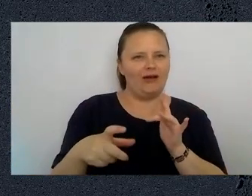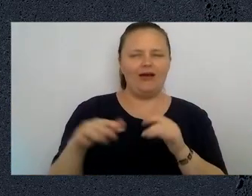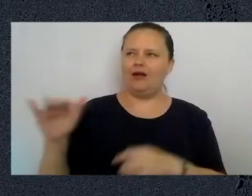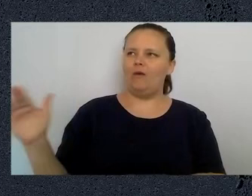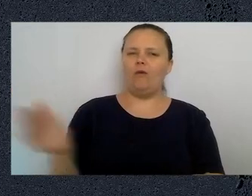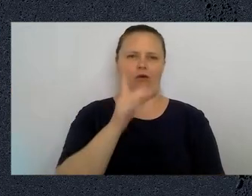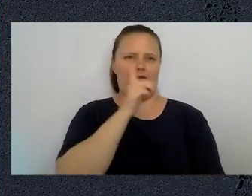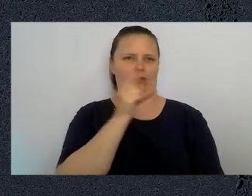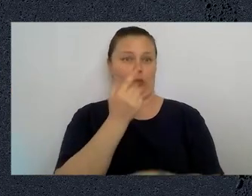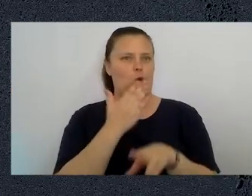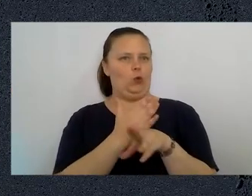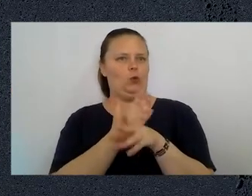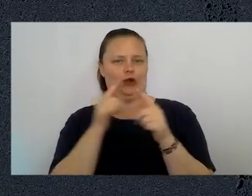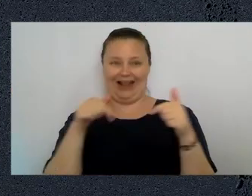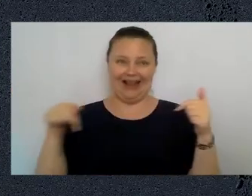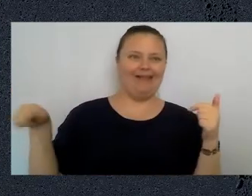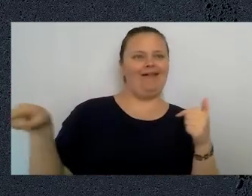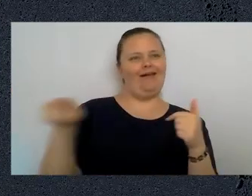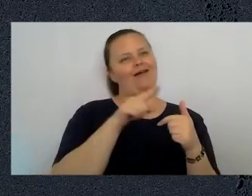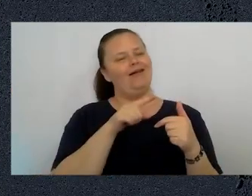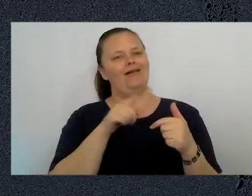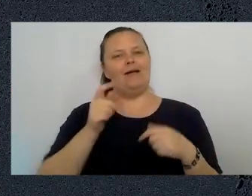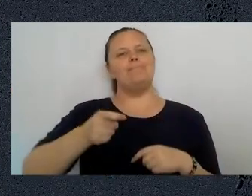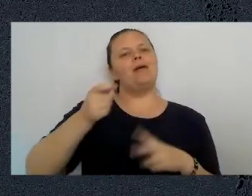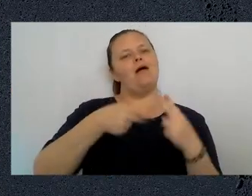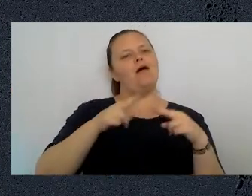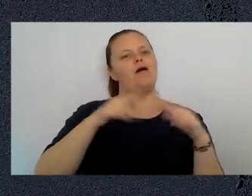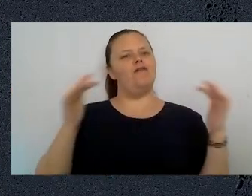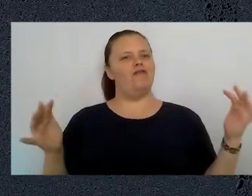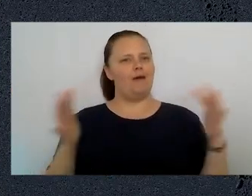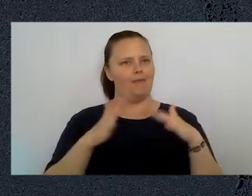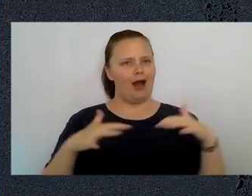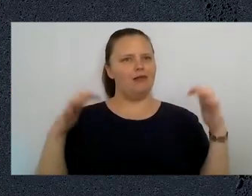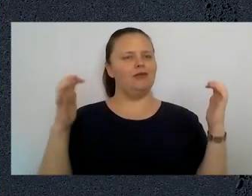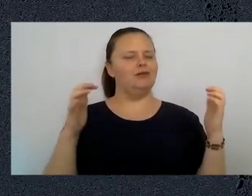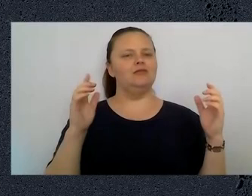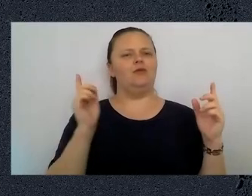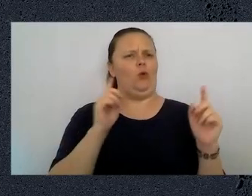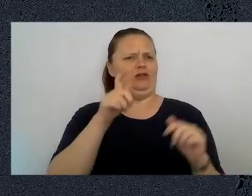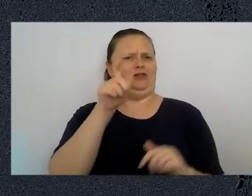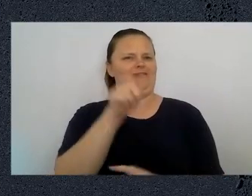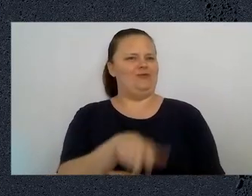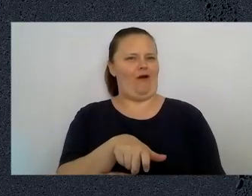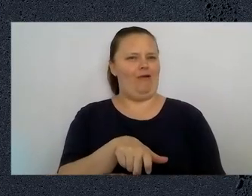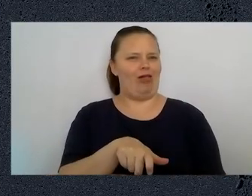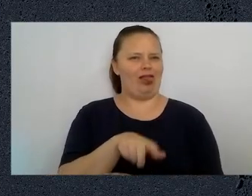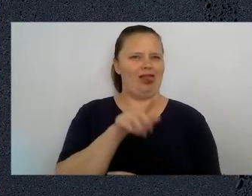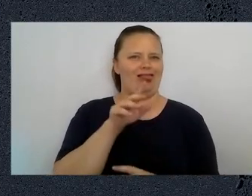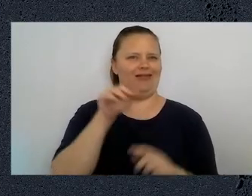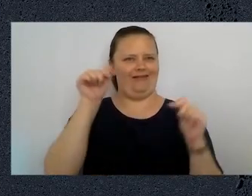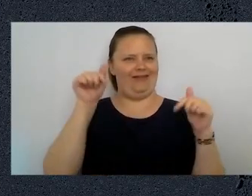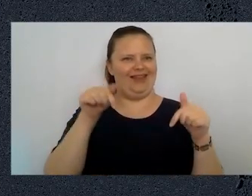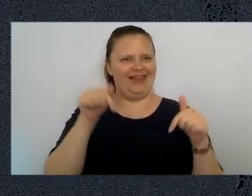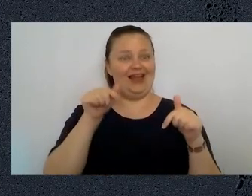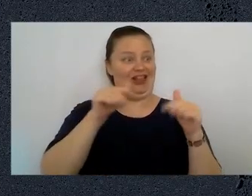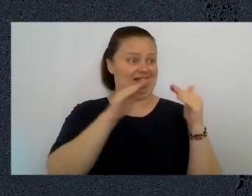who work here, the members of Parliament? What role does Parliament House, this esteemed institution, have, this